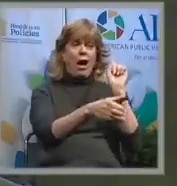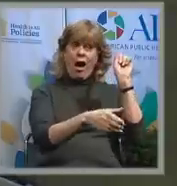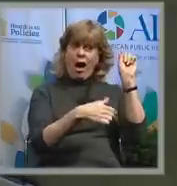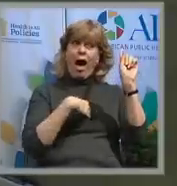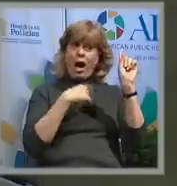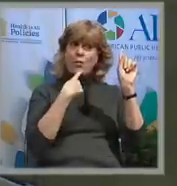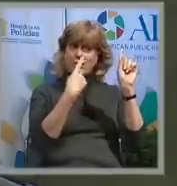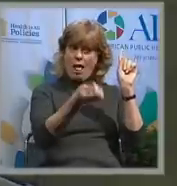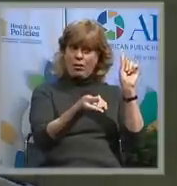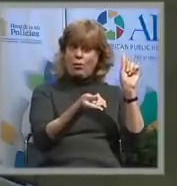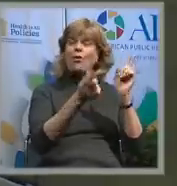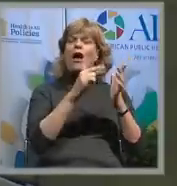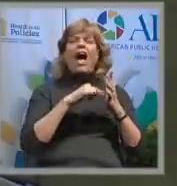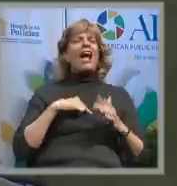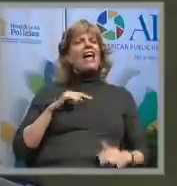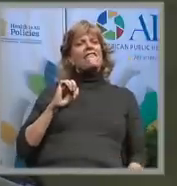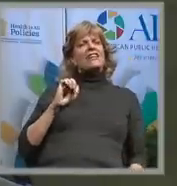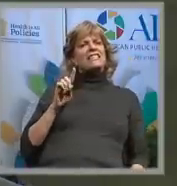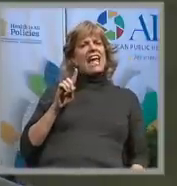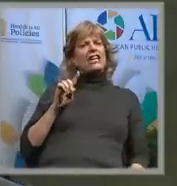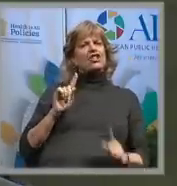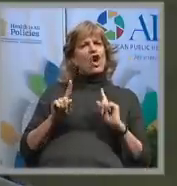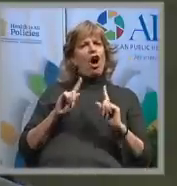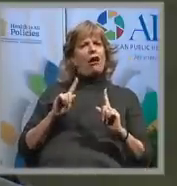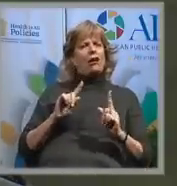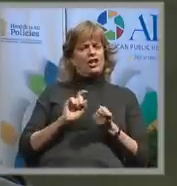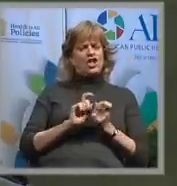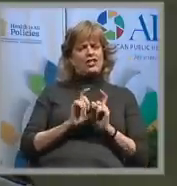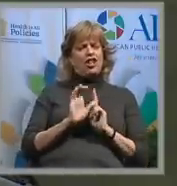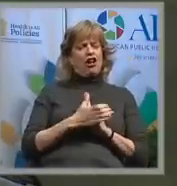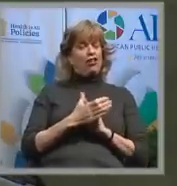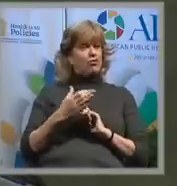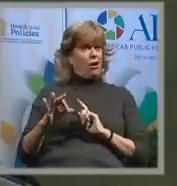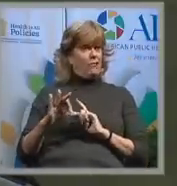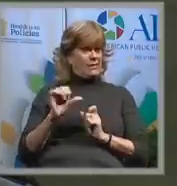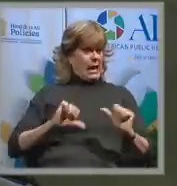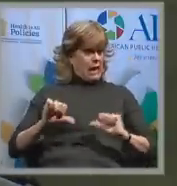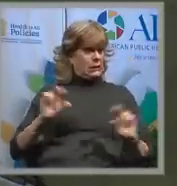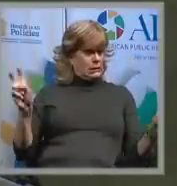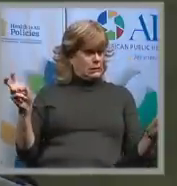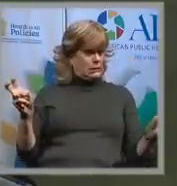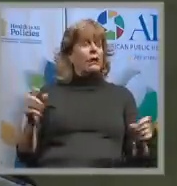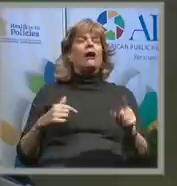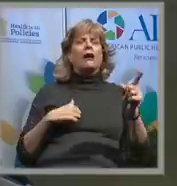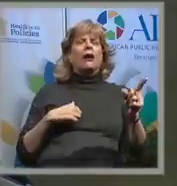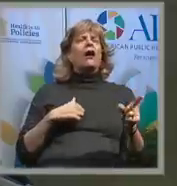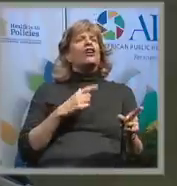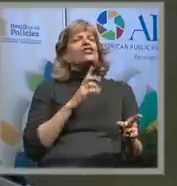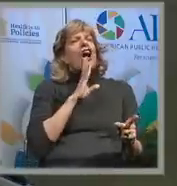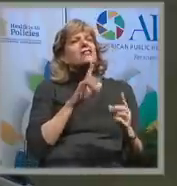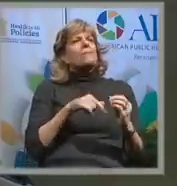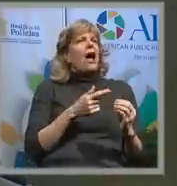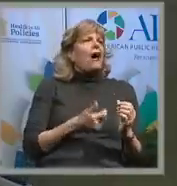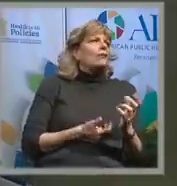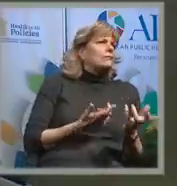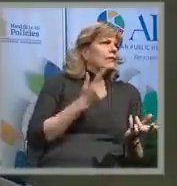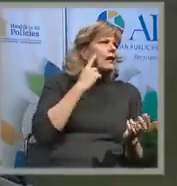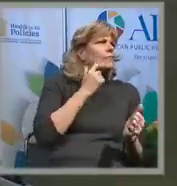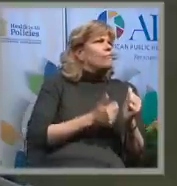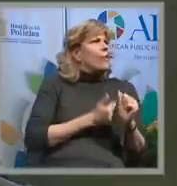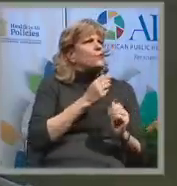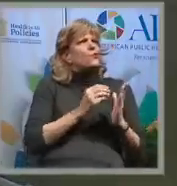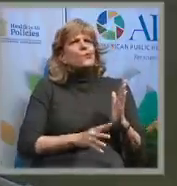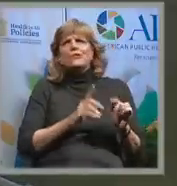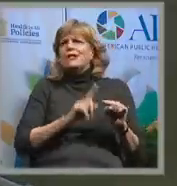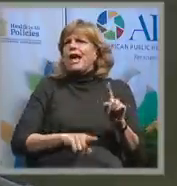in my, I have a TED talk on changing the culture of science that talks about the fact that we tend to think that most students cannot